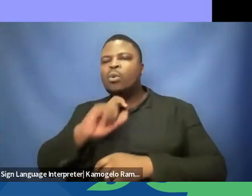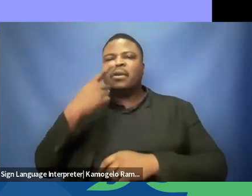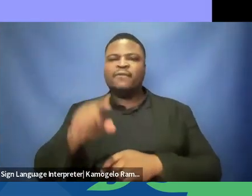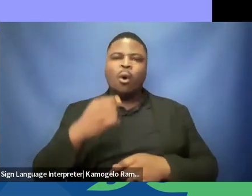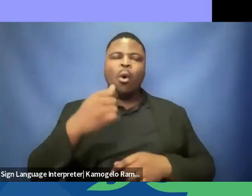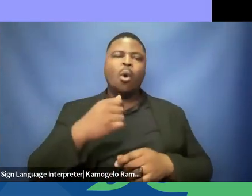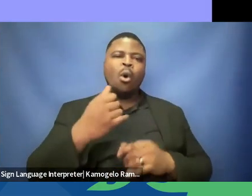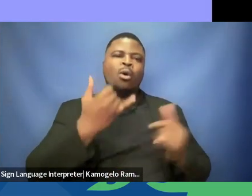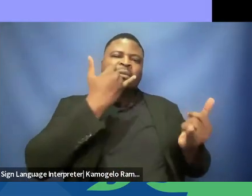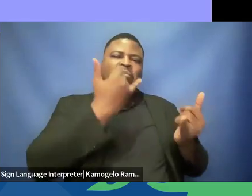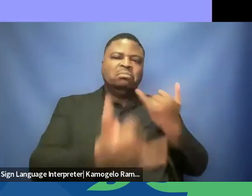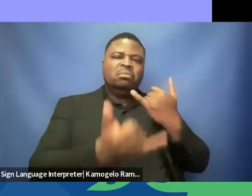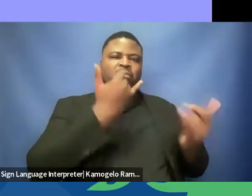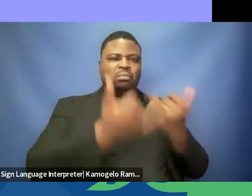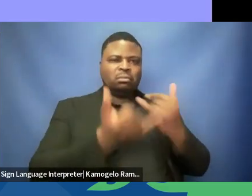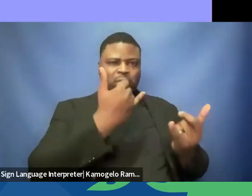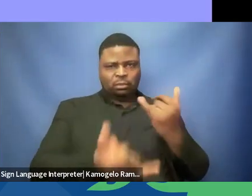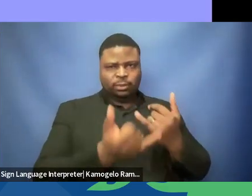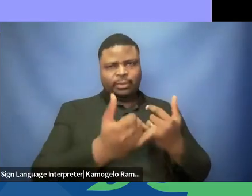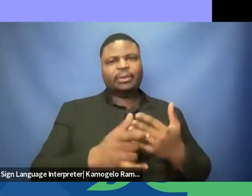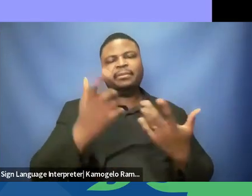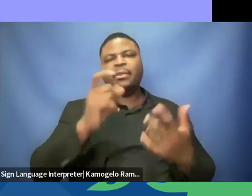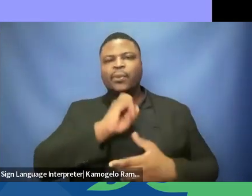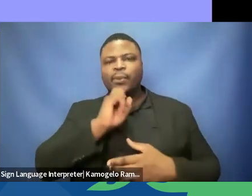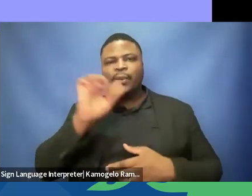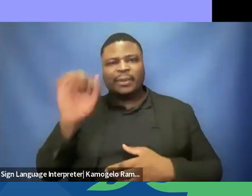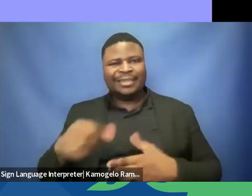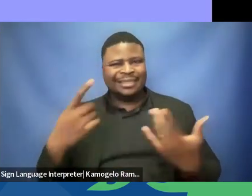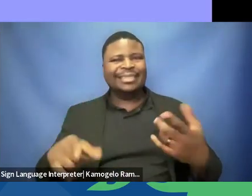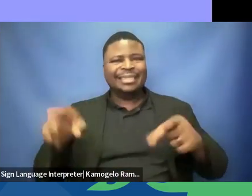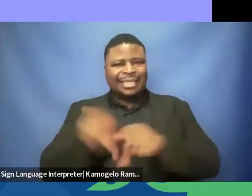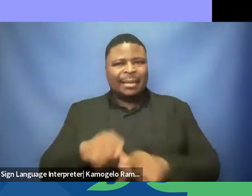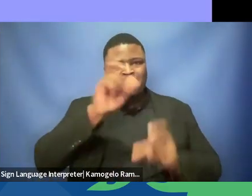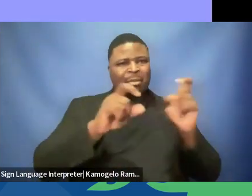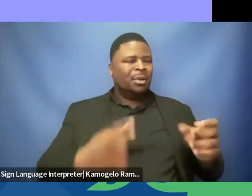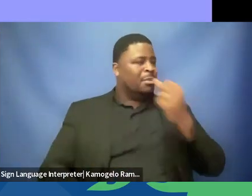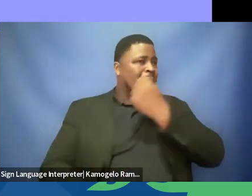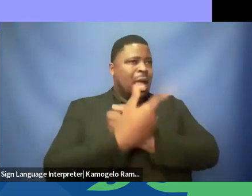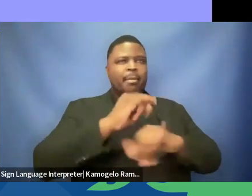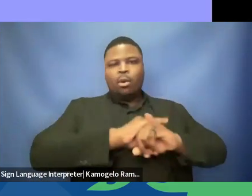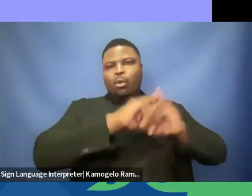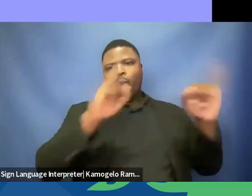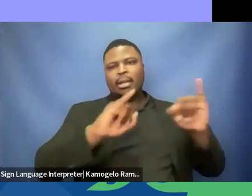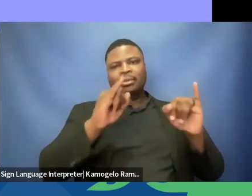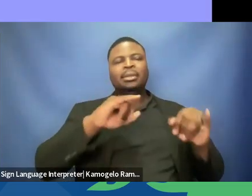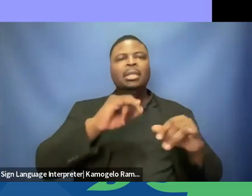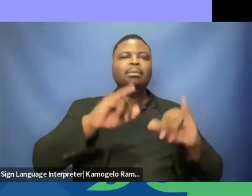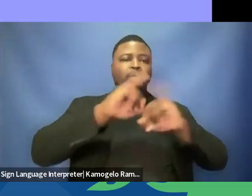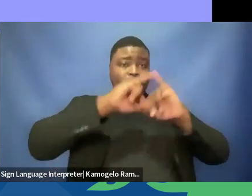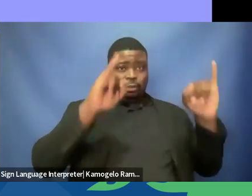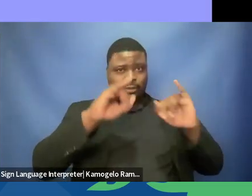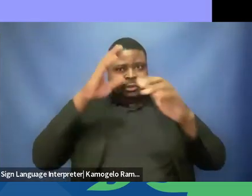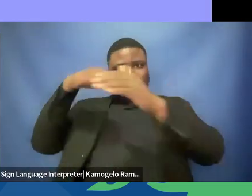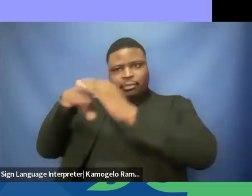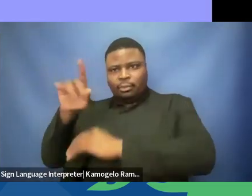that, of course, there are many people who are in the mental hospitals because of usage of cats. So now the Mombasa